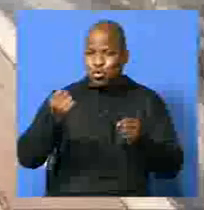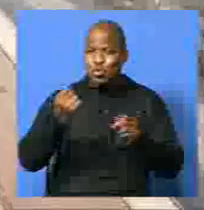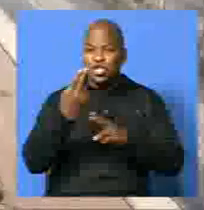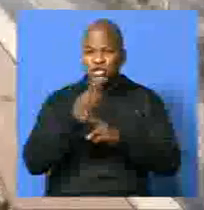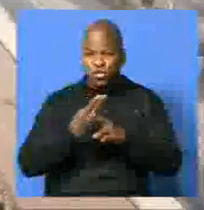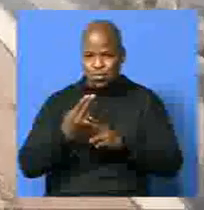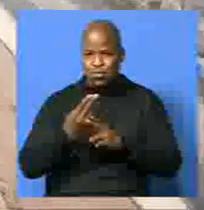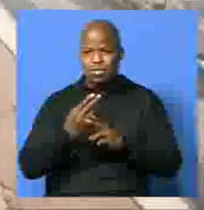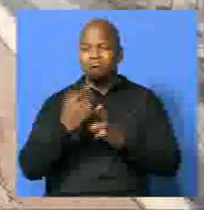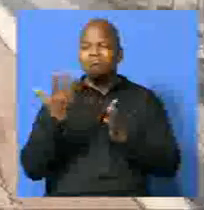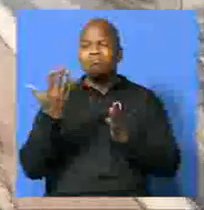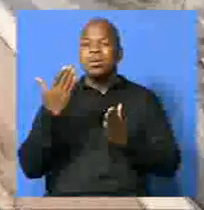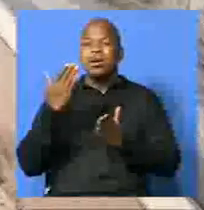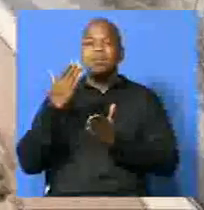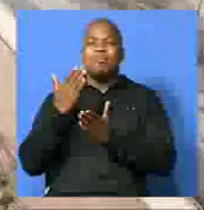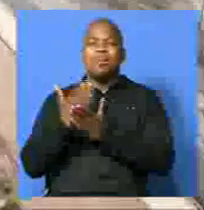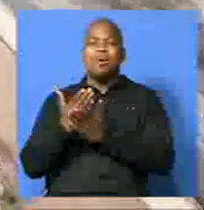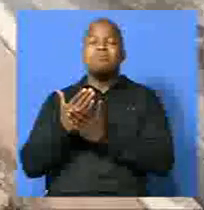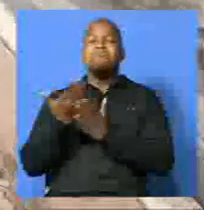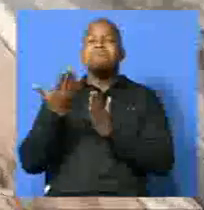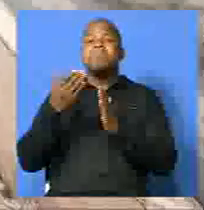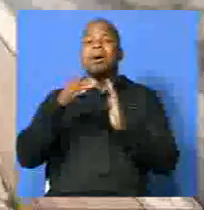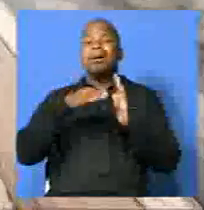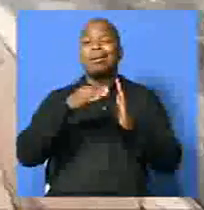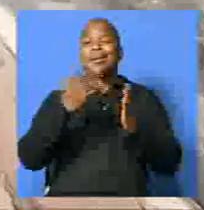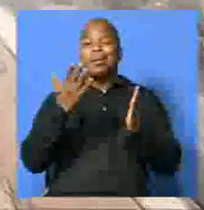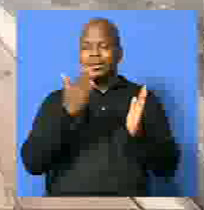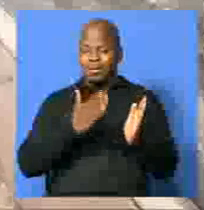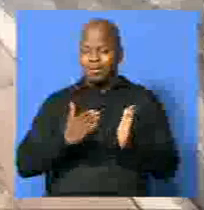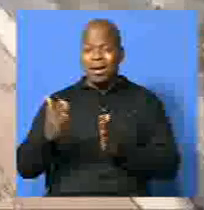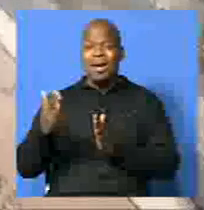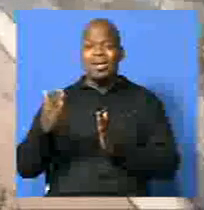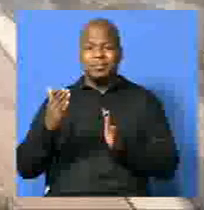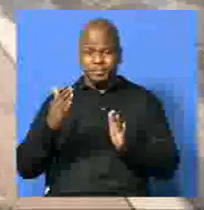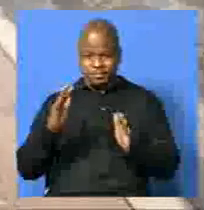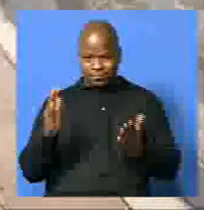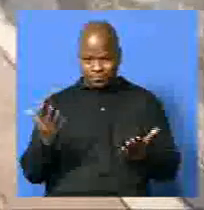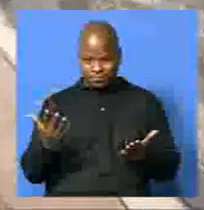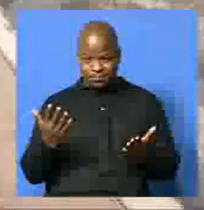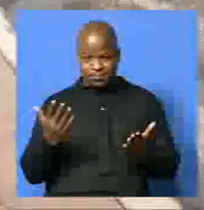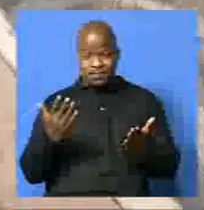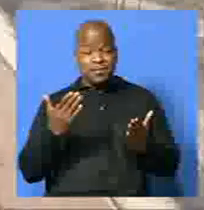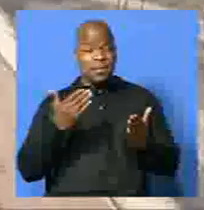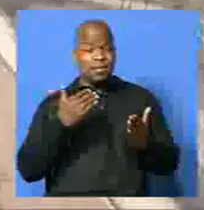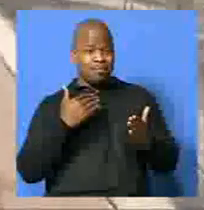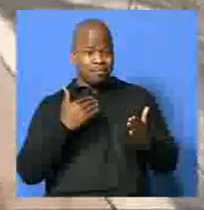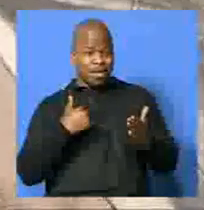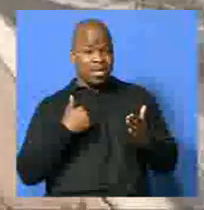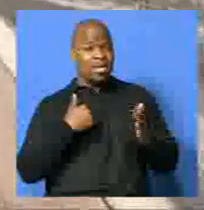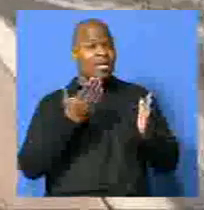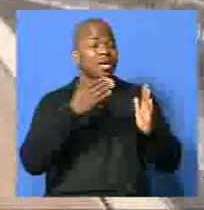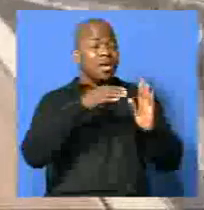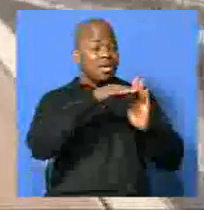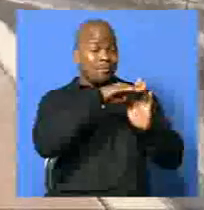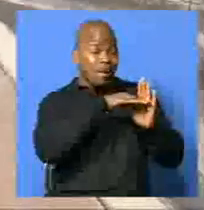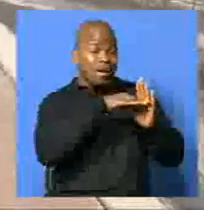ba ta jalo mme ba go ema ha gare boti ka thulaganyo e supagala ka teng ba go ema ha gare ga borogo